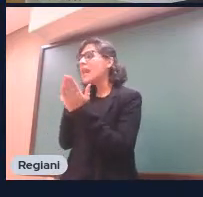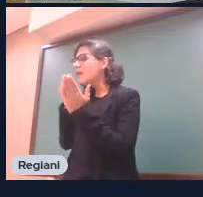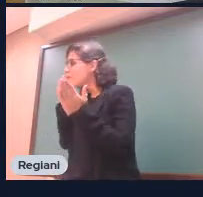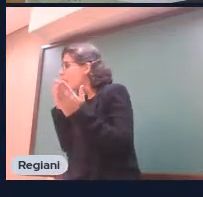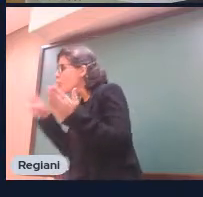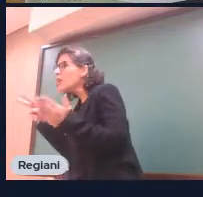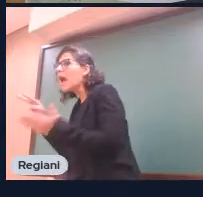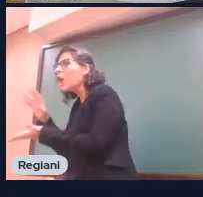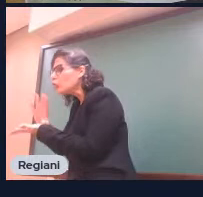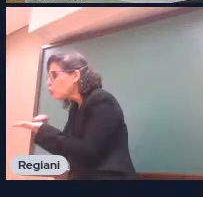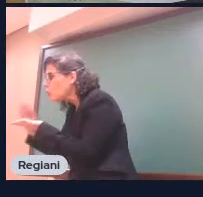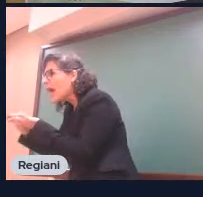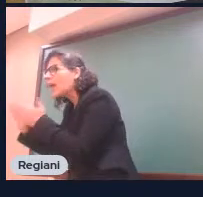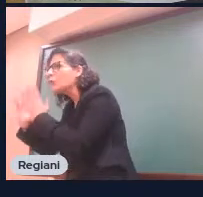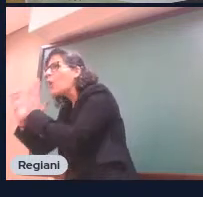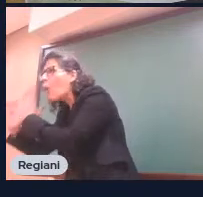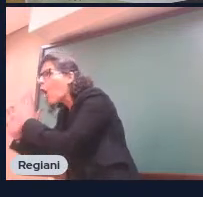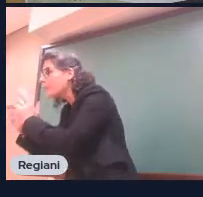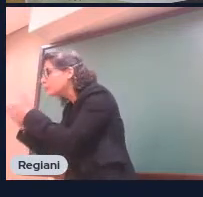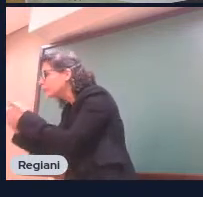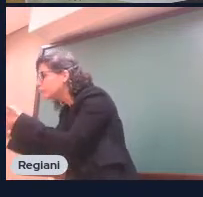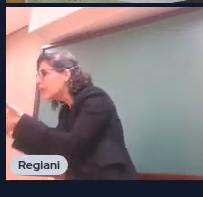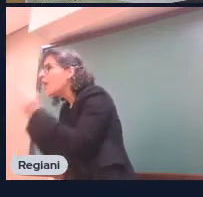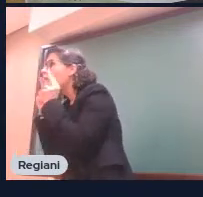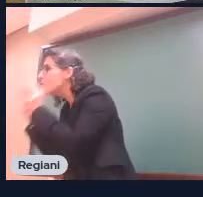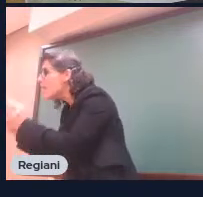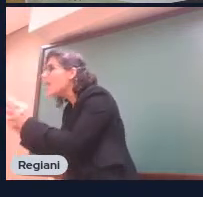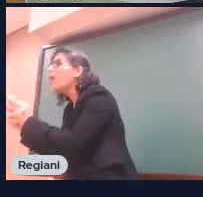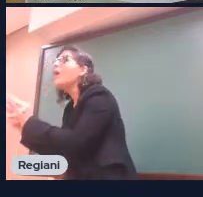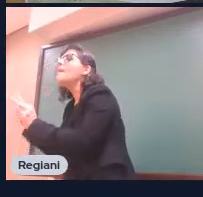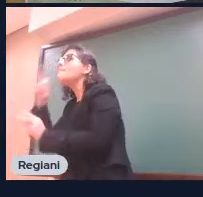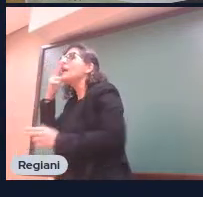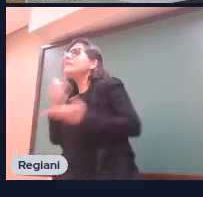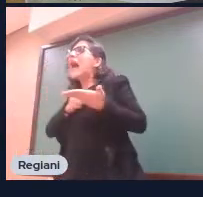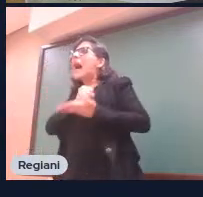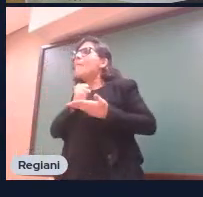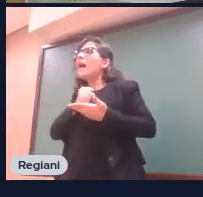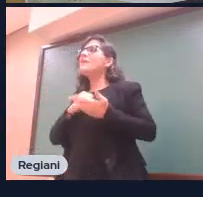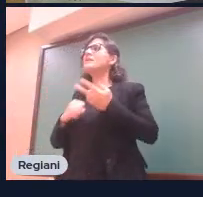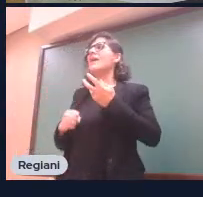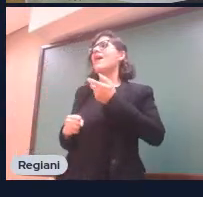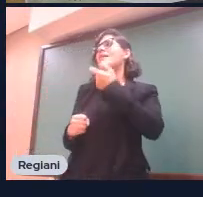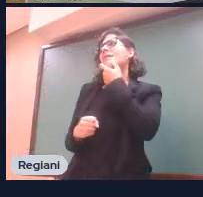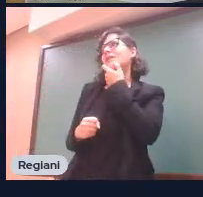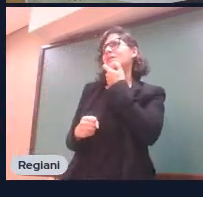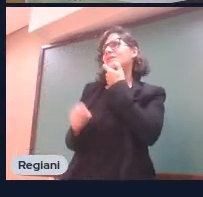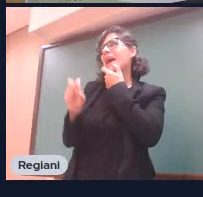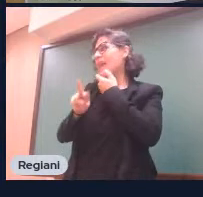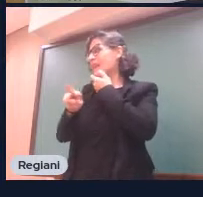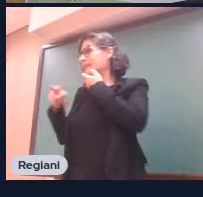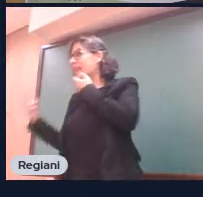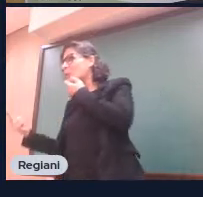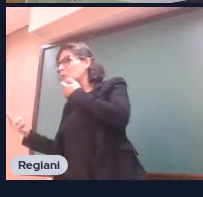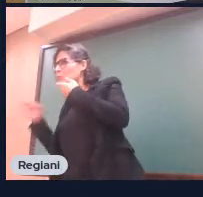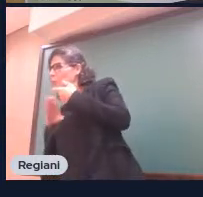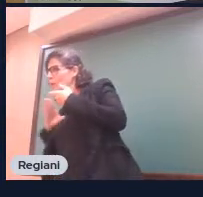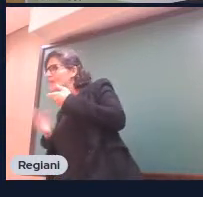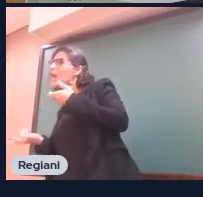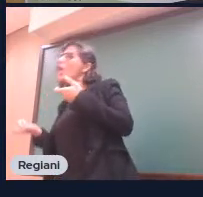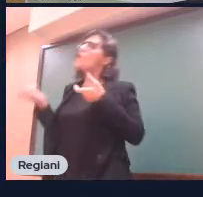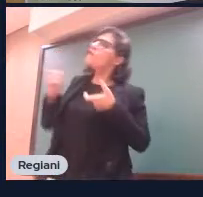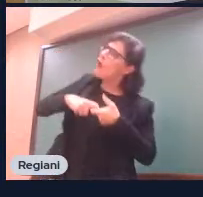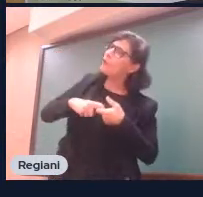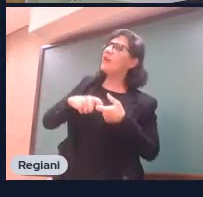and finds a lot of English, solves it for English, and translates it back to Portuguese. It has been pointed out for